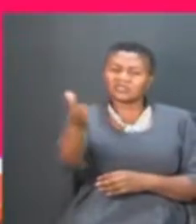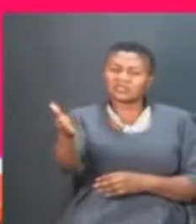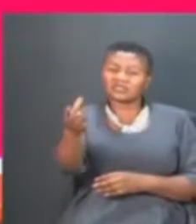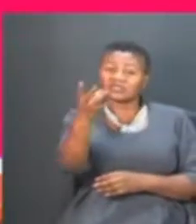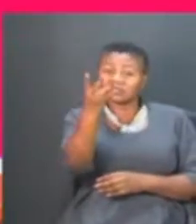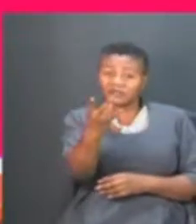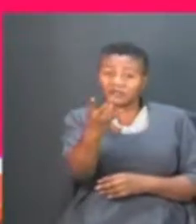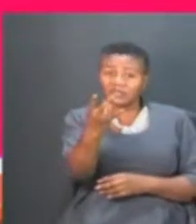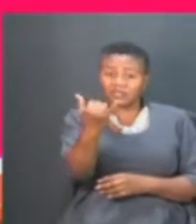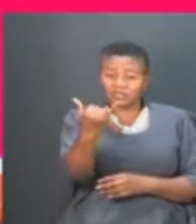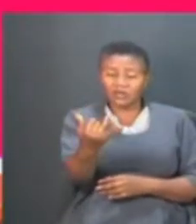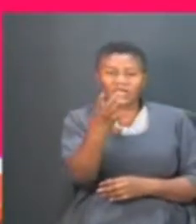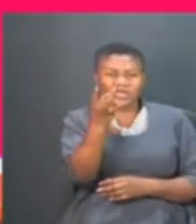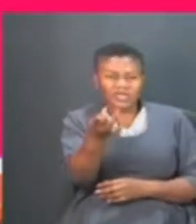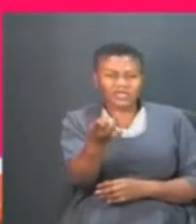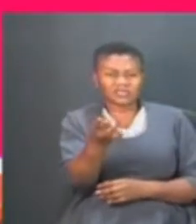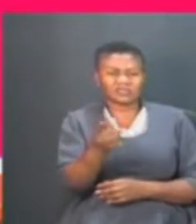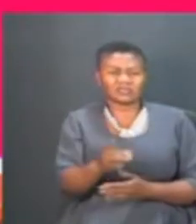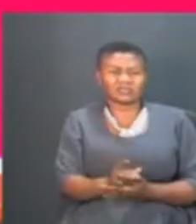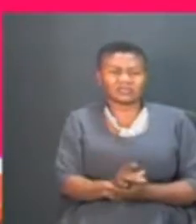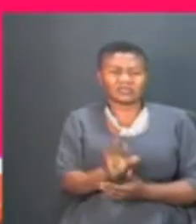8.